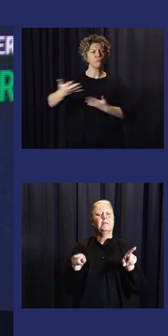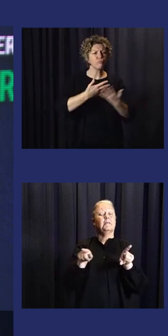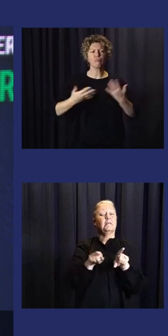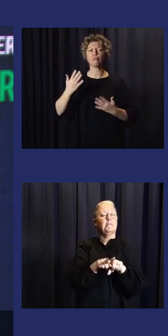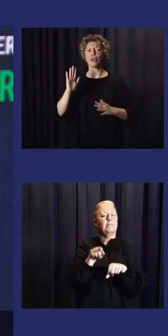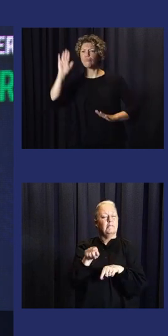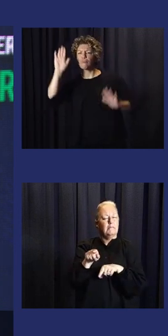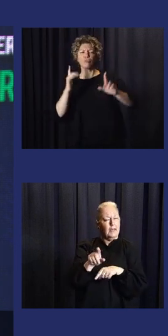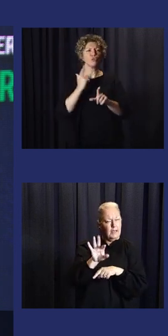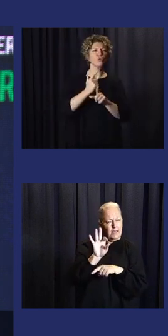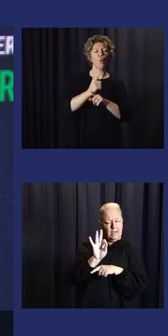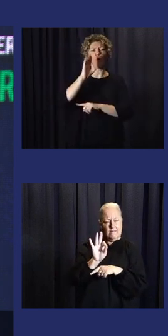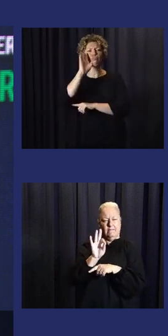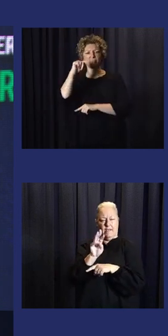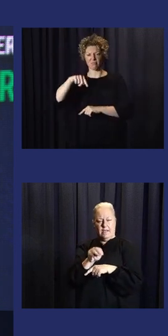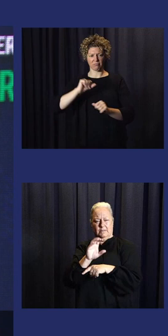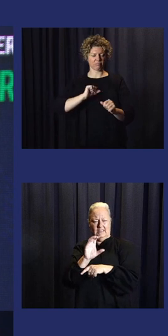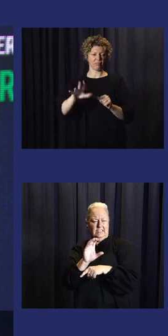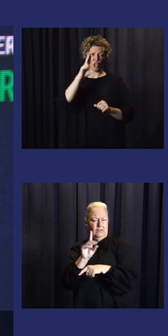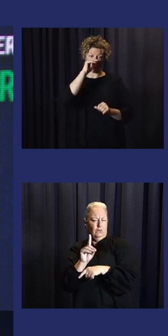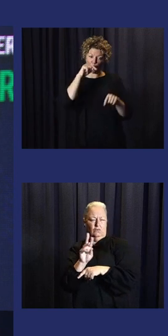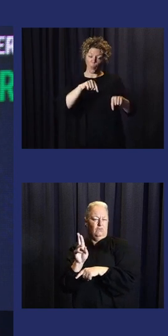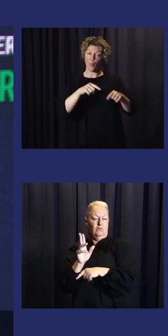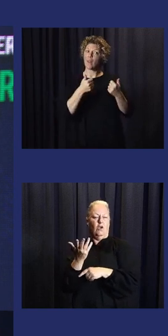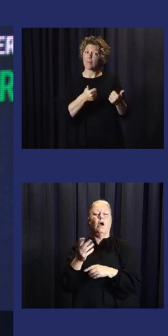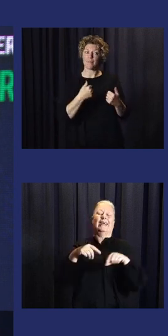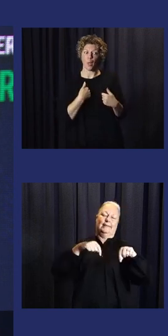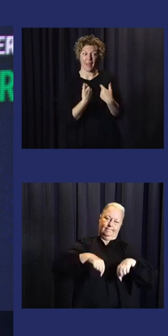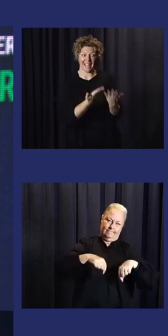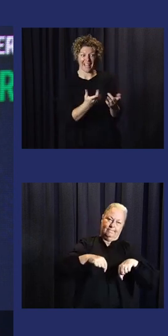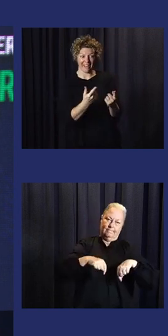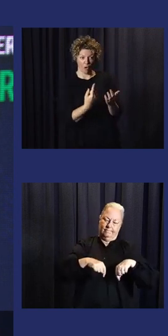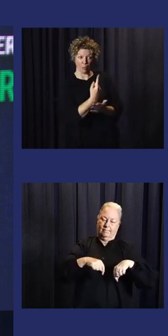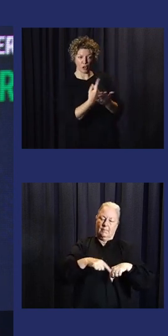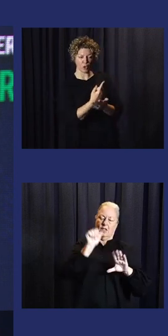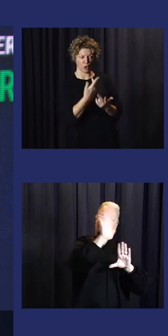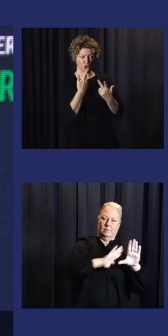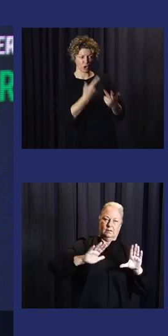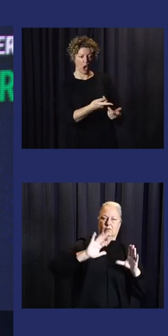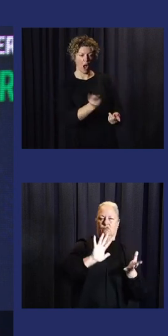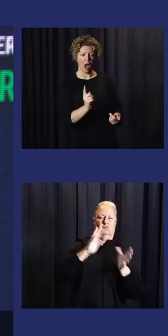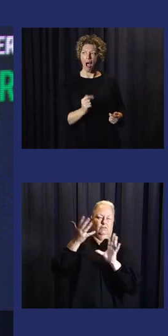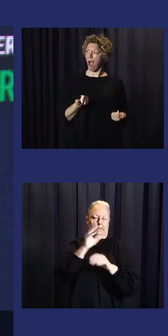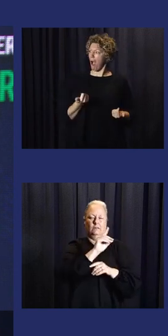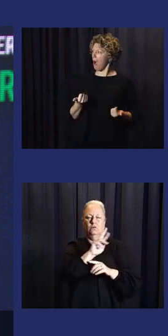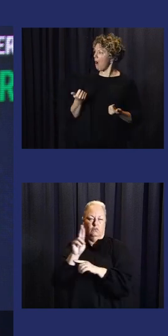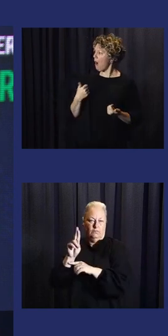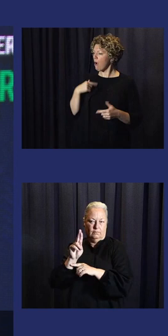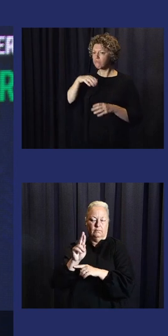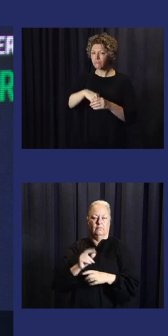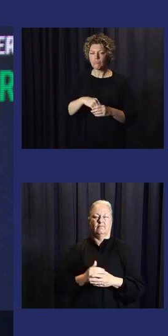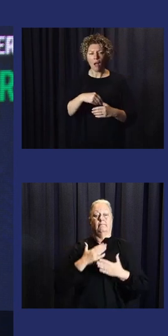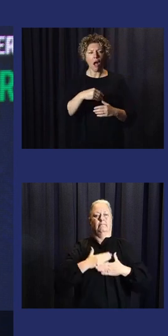APM CDRR. Providing youth with such forum is a strong signal for sustainability of disaster